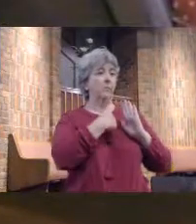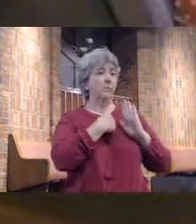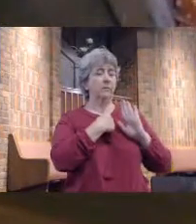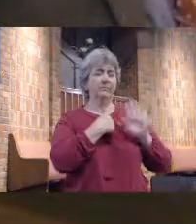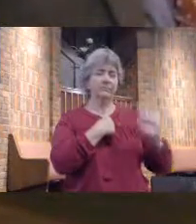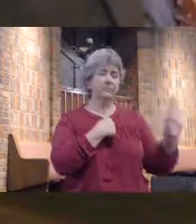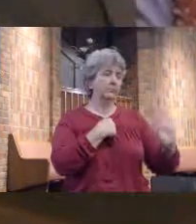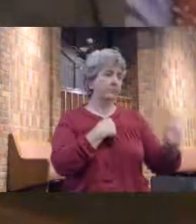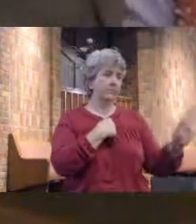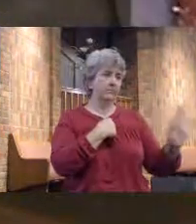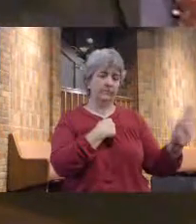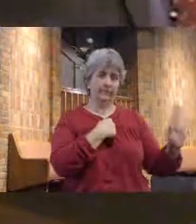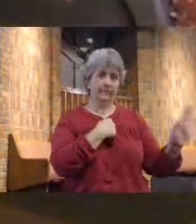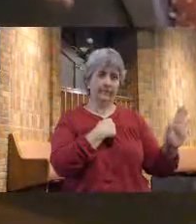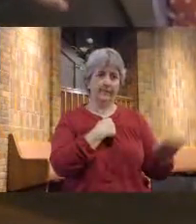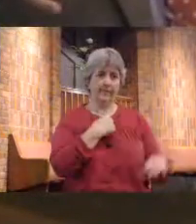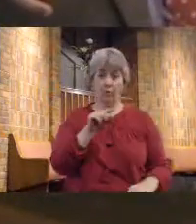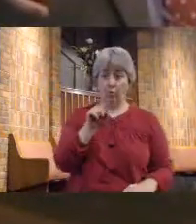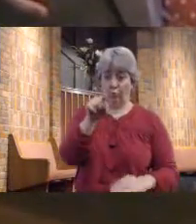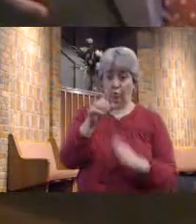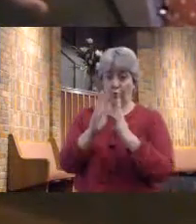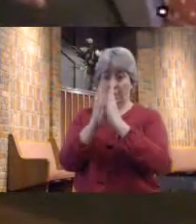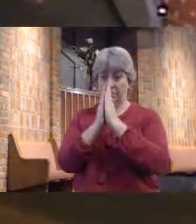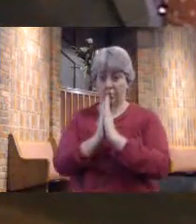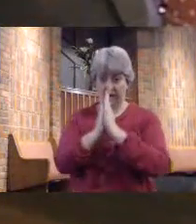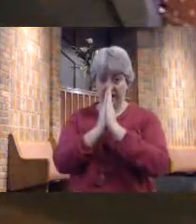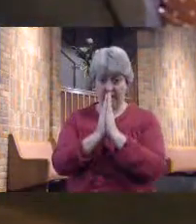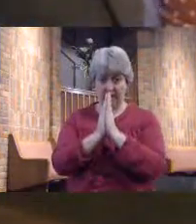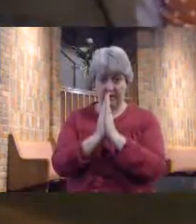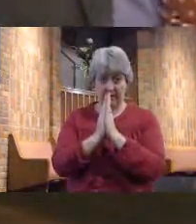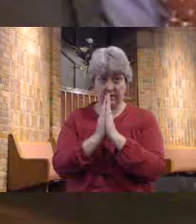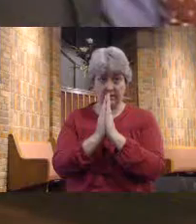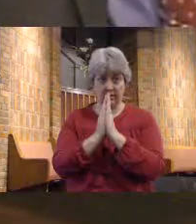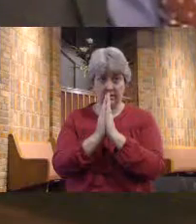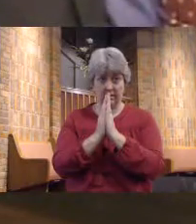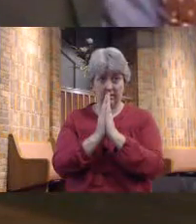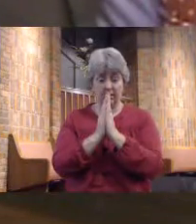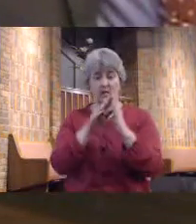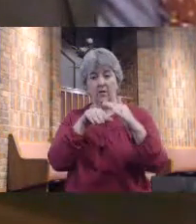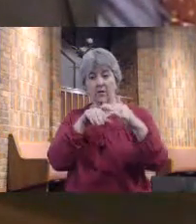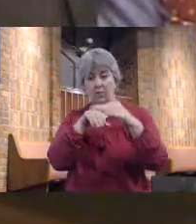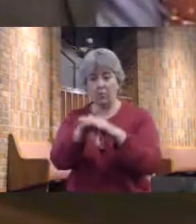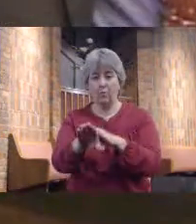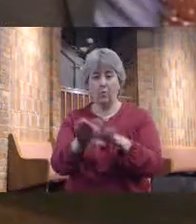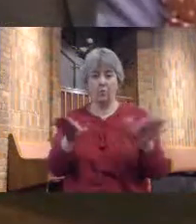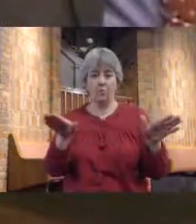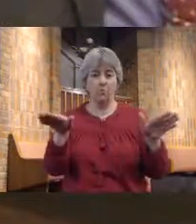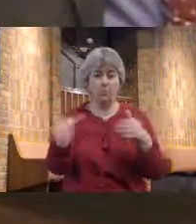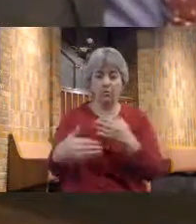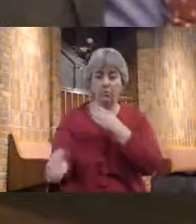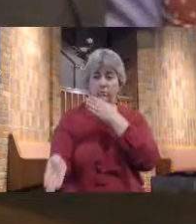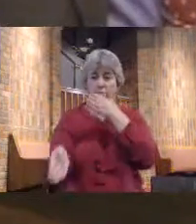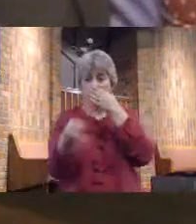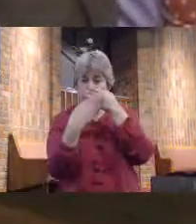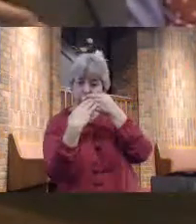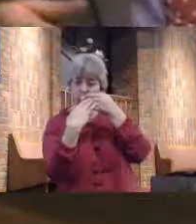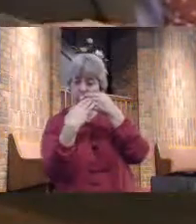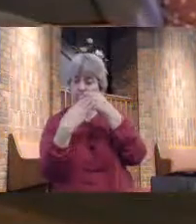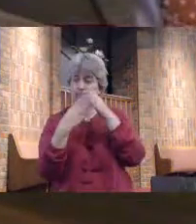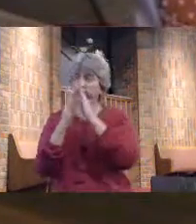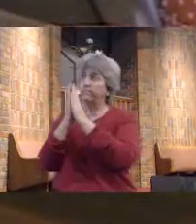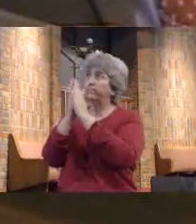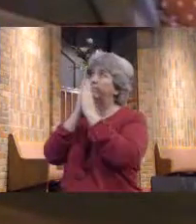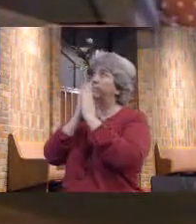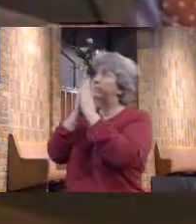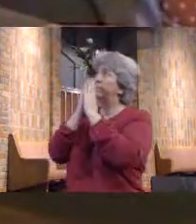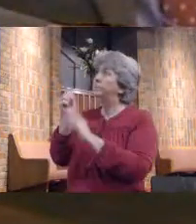6, but when you pray, go into your room. When you've shut your door, pray to your Father who is in secret